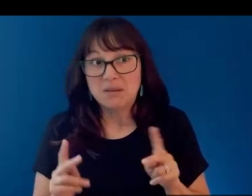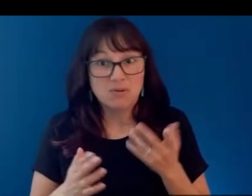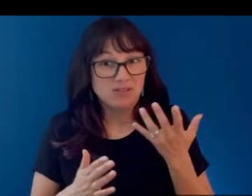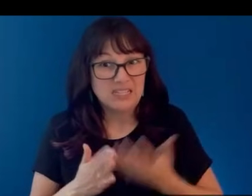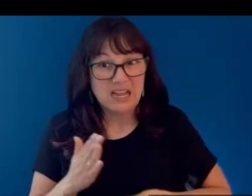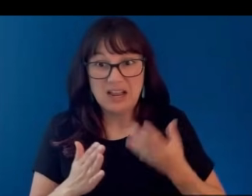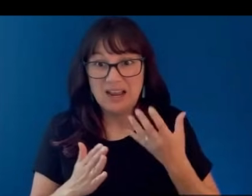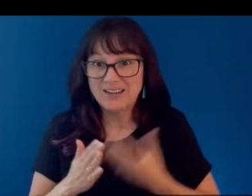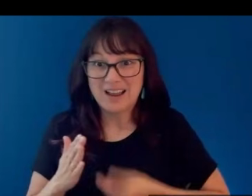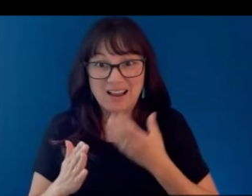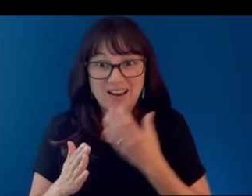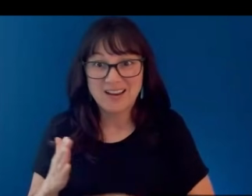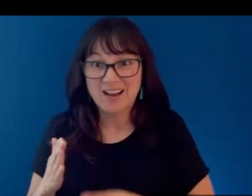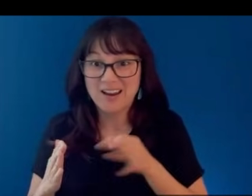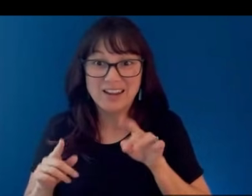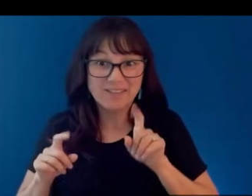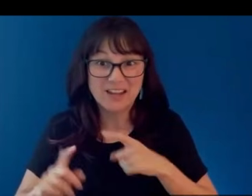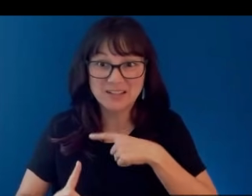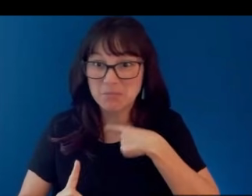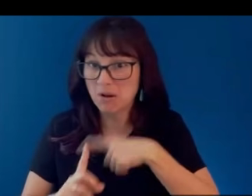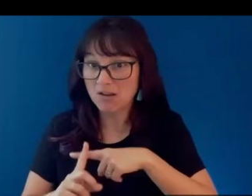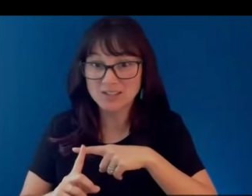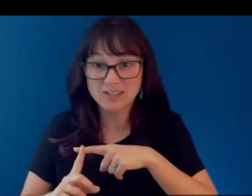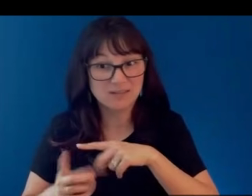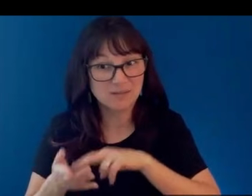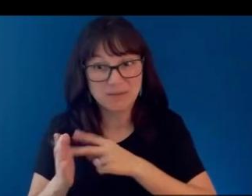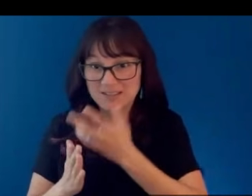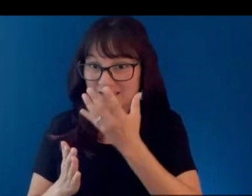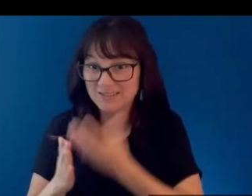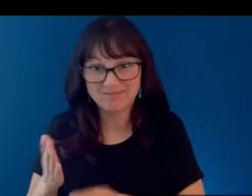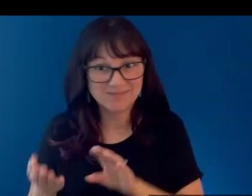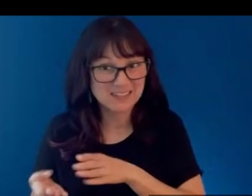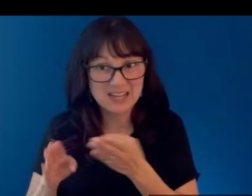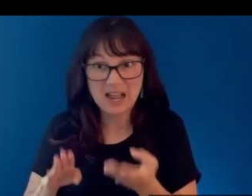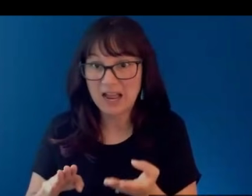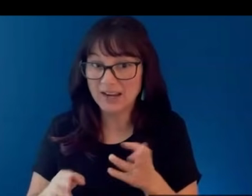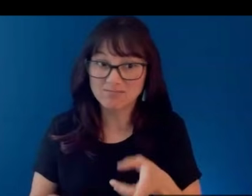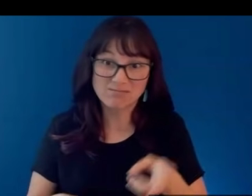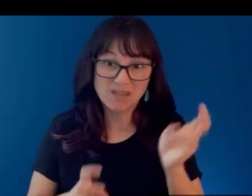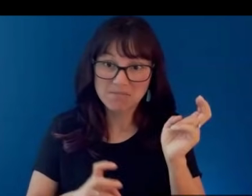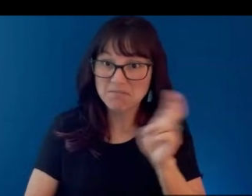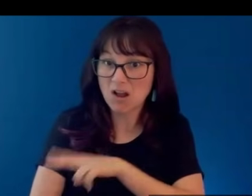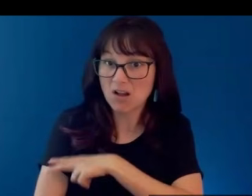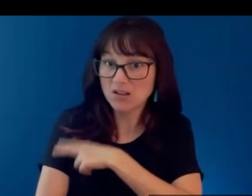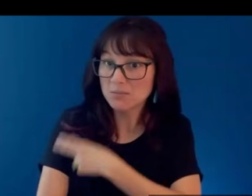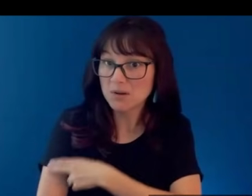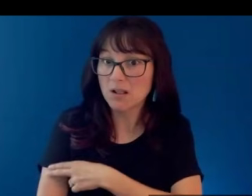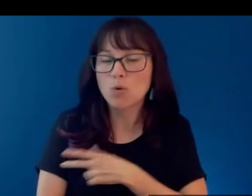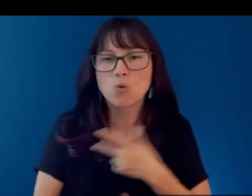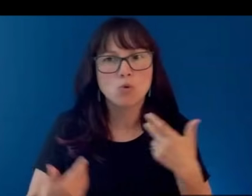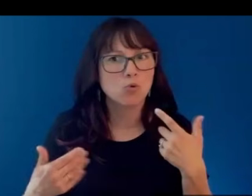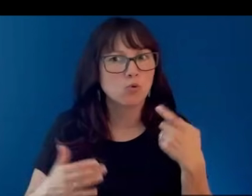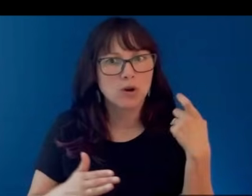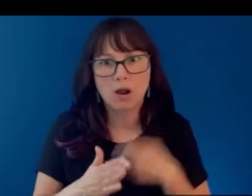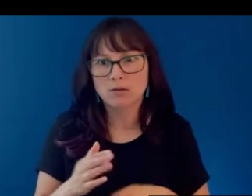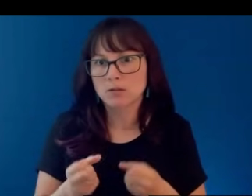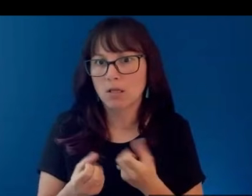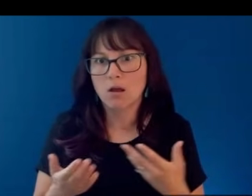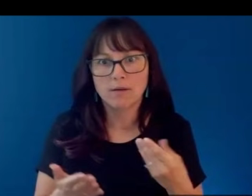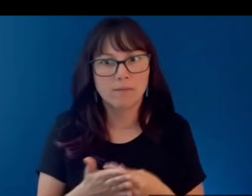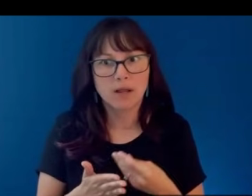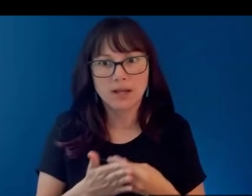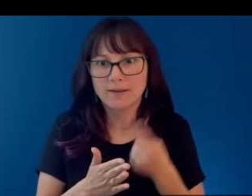If you were tested positive, you were dying, you were in the hospital, you were costing a lot to the